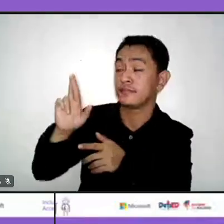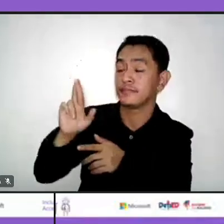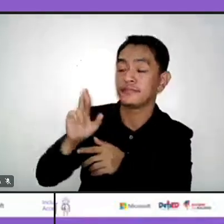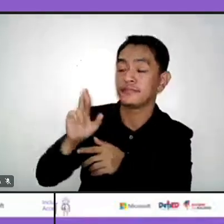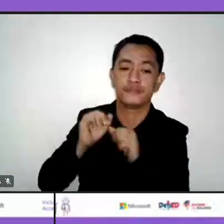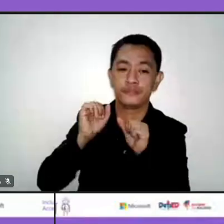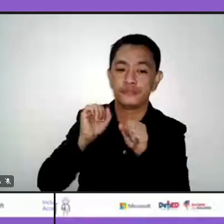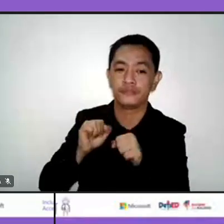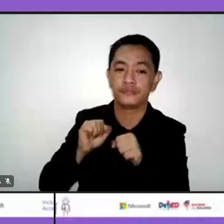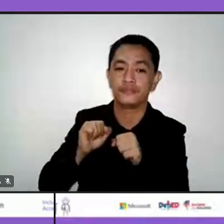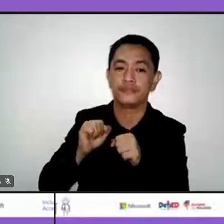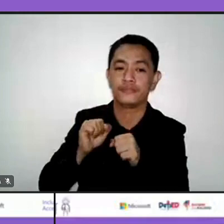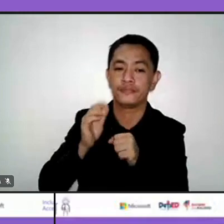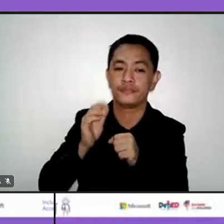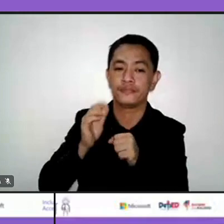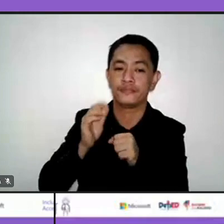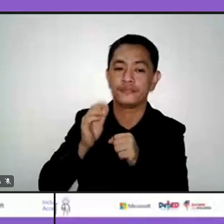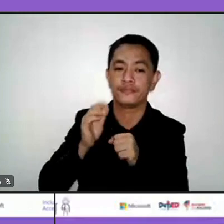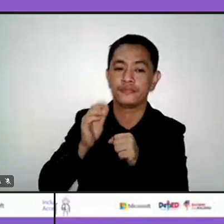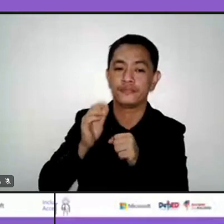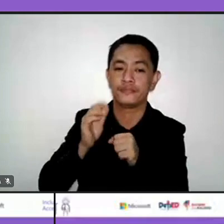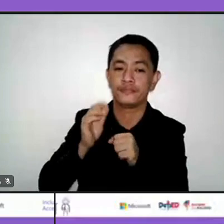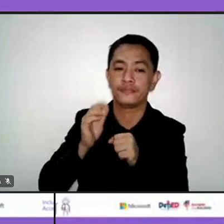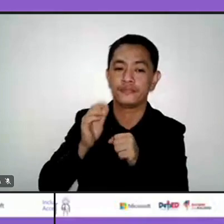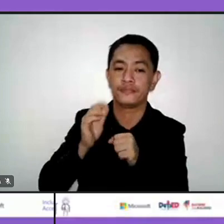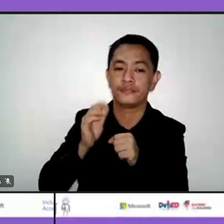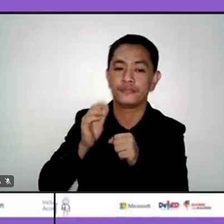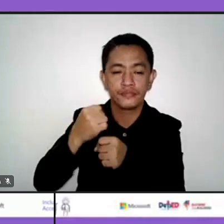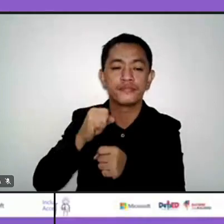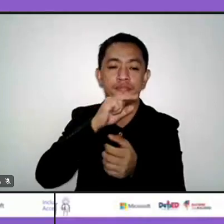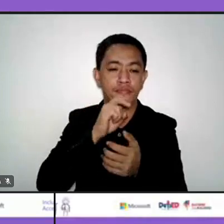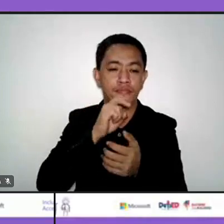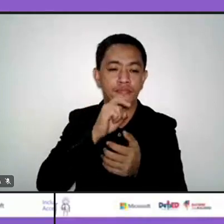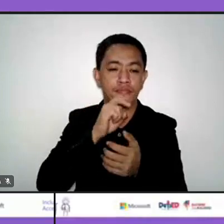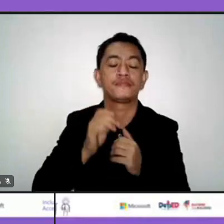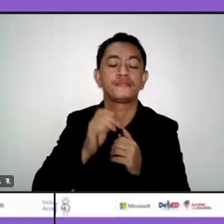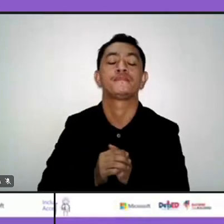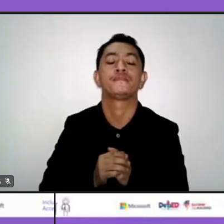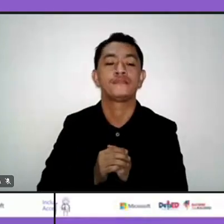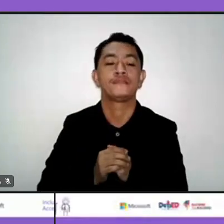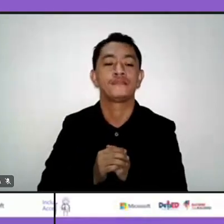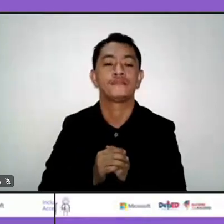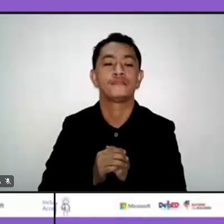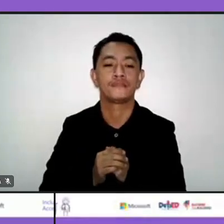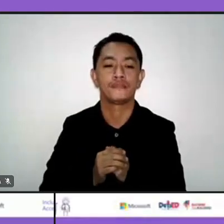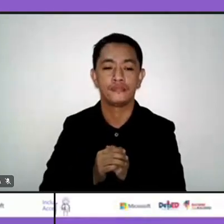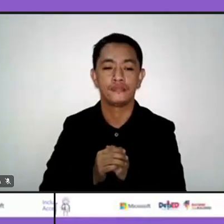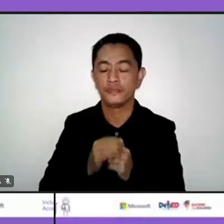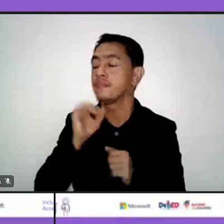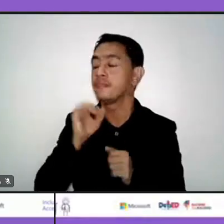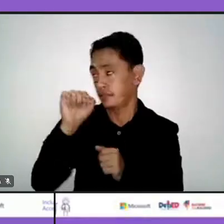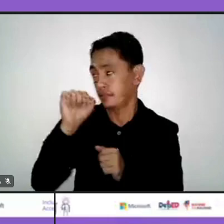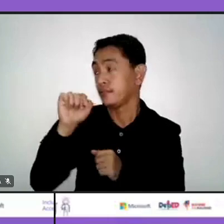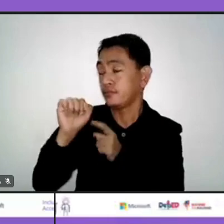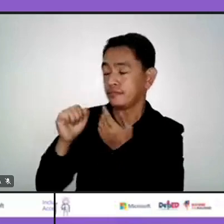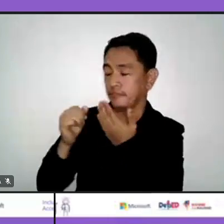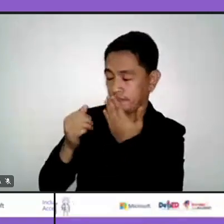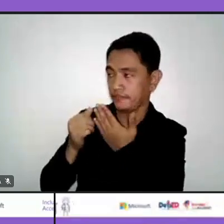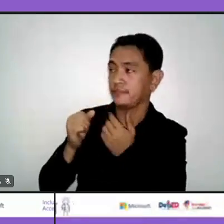Siguro, we can start kay Sir Ryan, since ikaw naman yung nag-start nung, ano, no, sa inyo ko kinuha